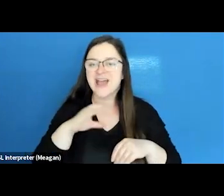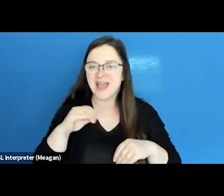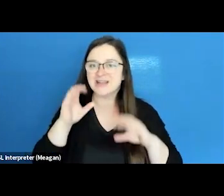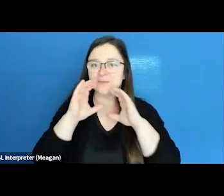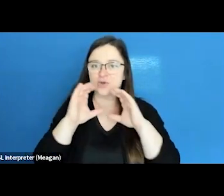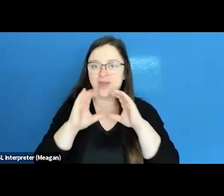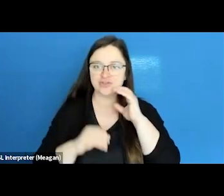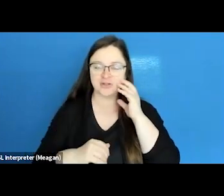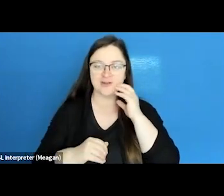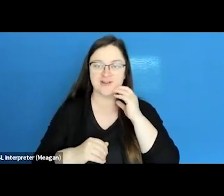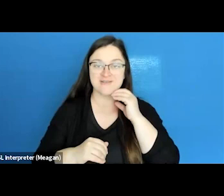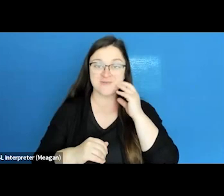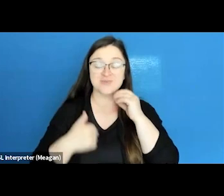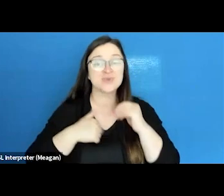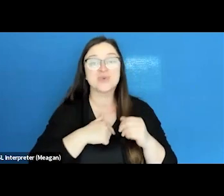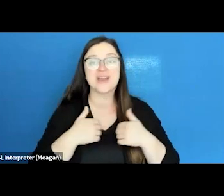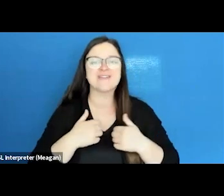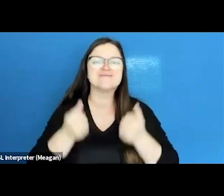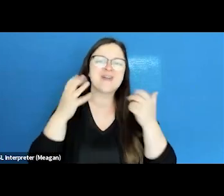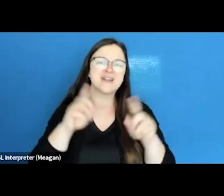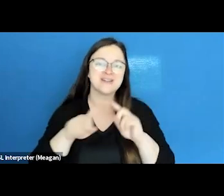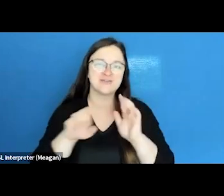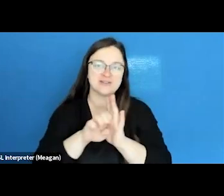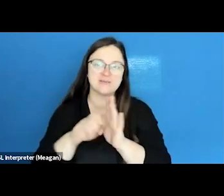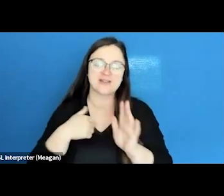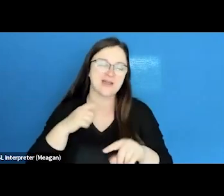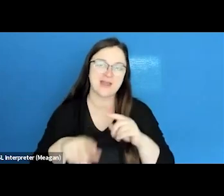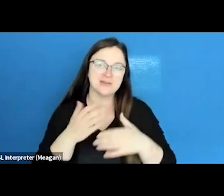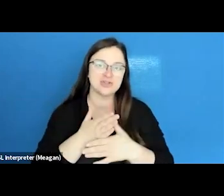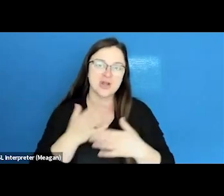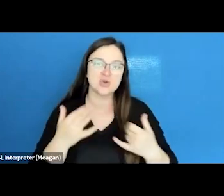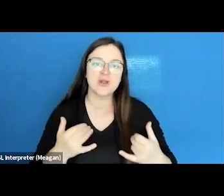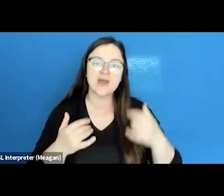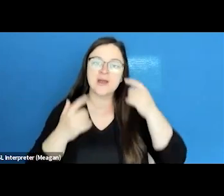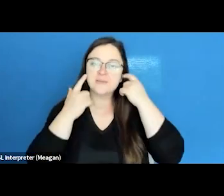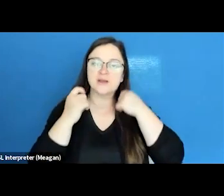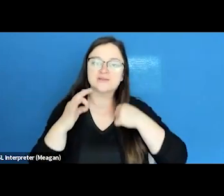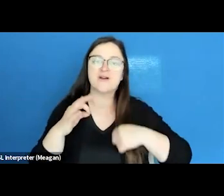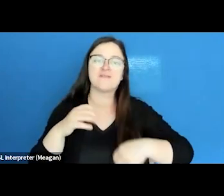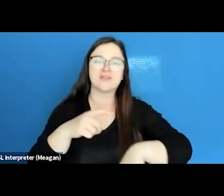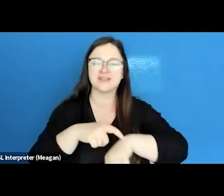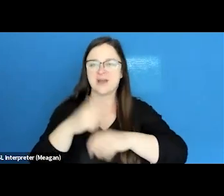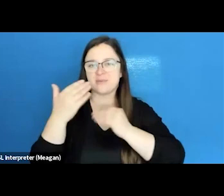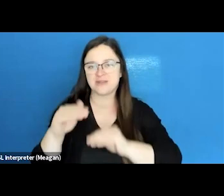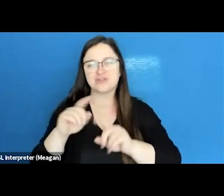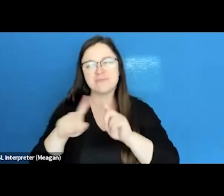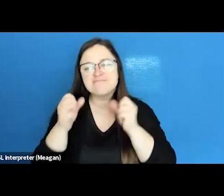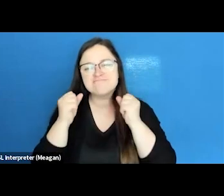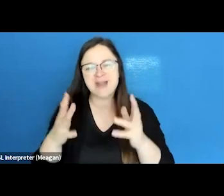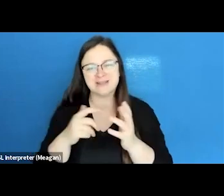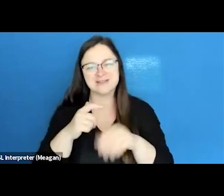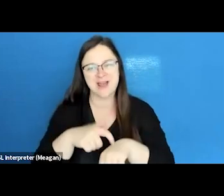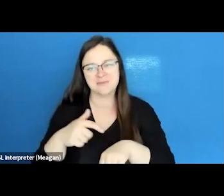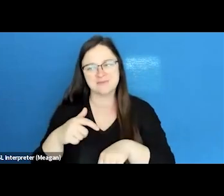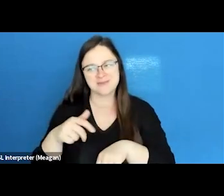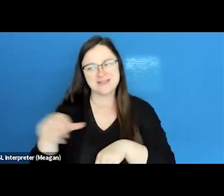communication. And like that, we have many different examples that I couldn't share today because of the time limitations. So now